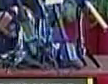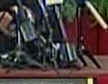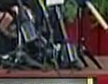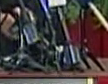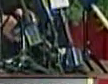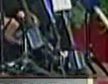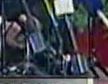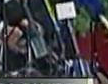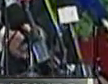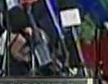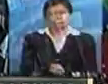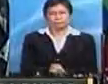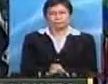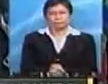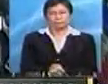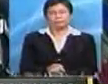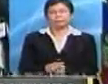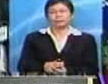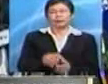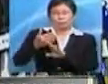Abbott said this morning.